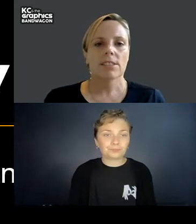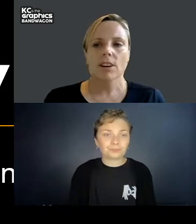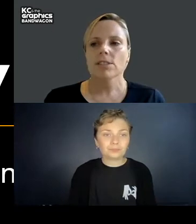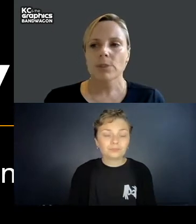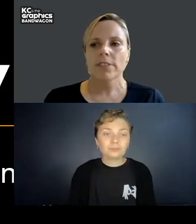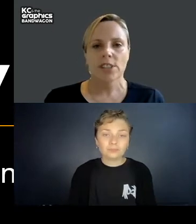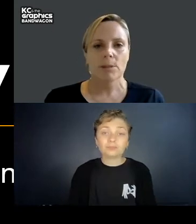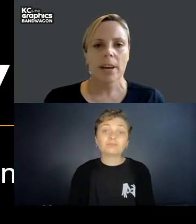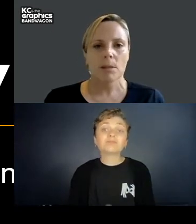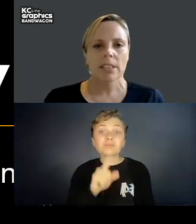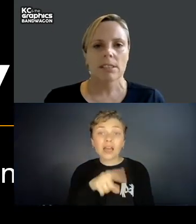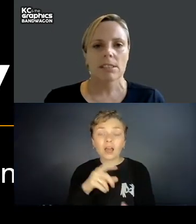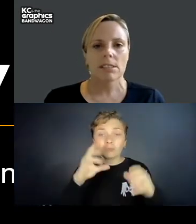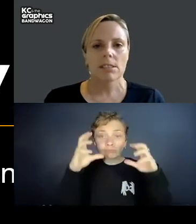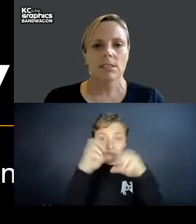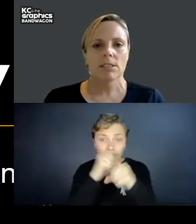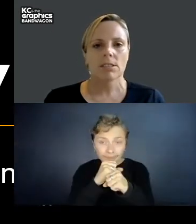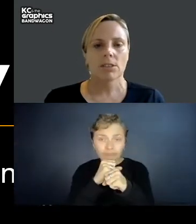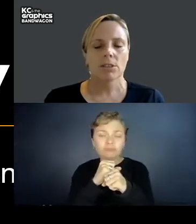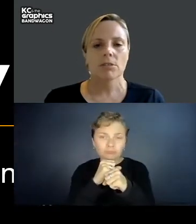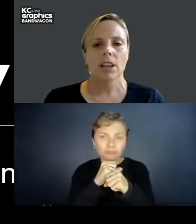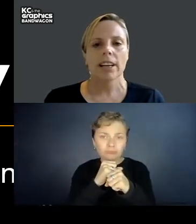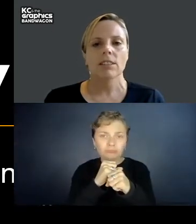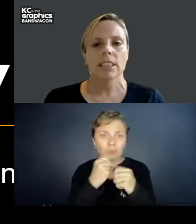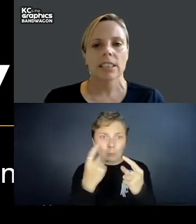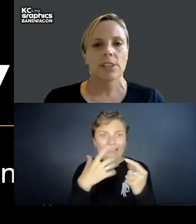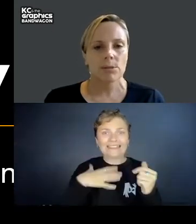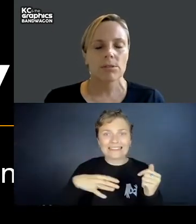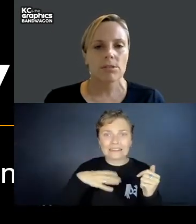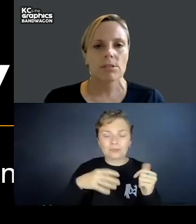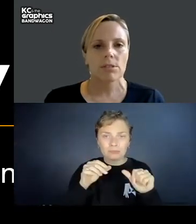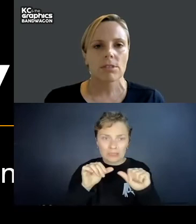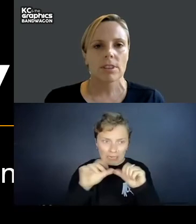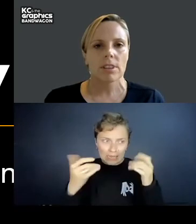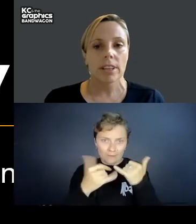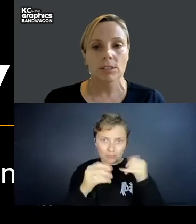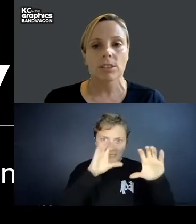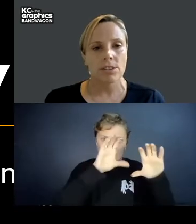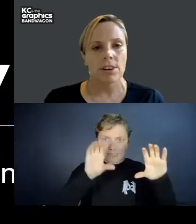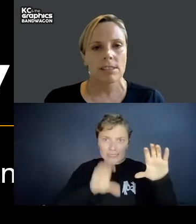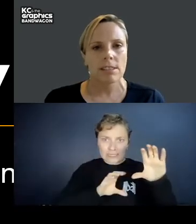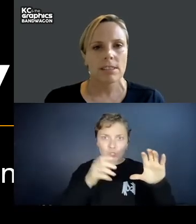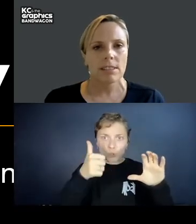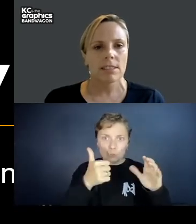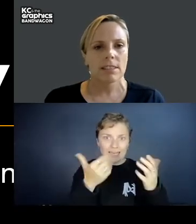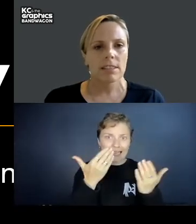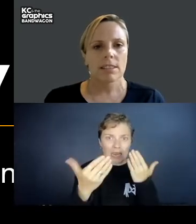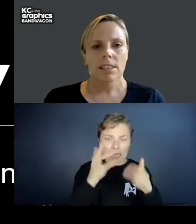Besides those with vision impairments who rely on clear visuals and good contrast,